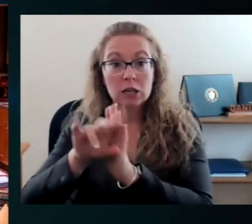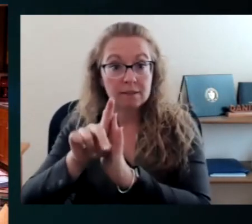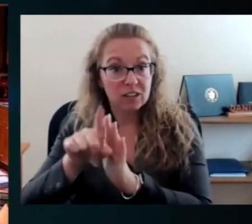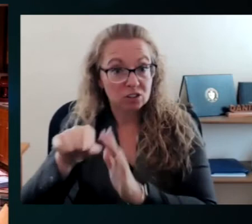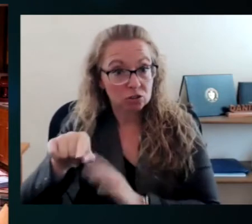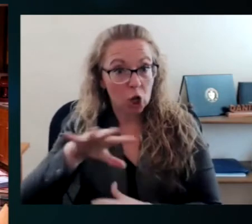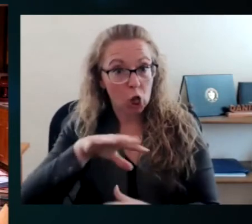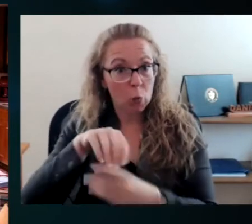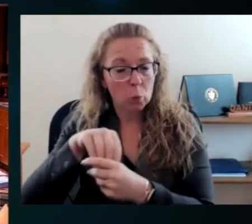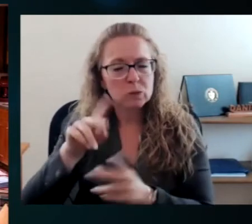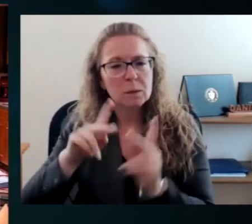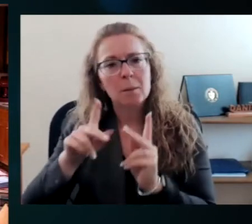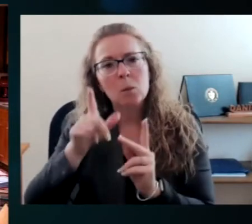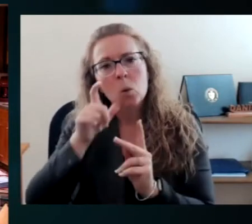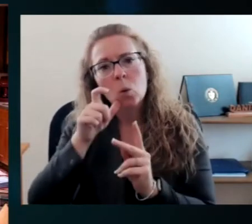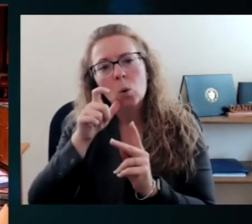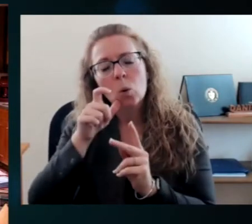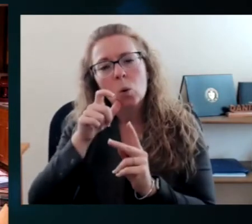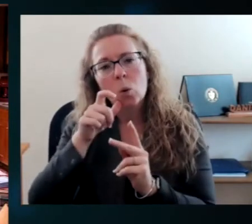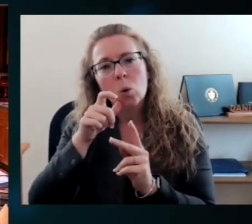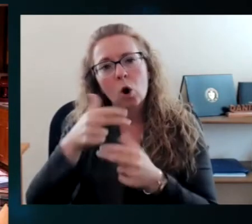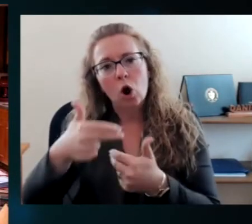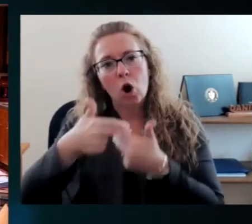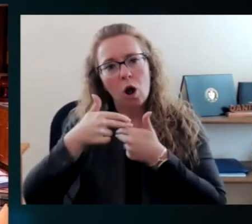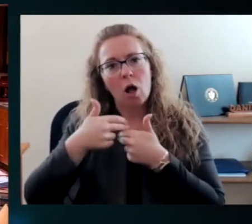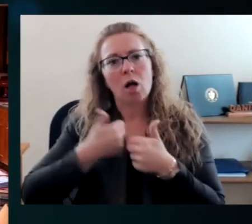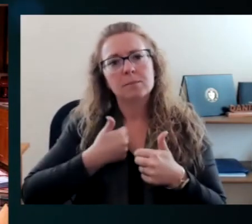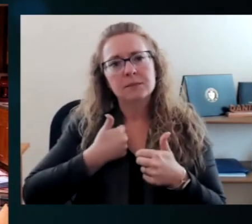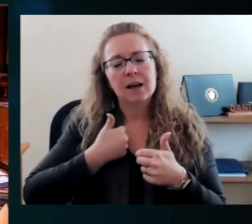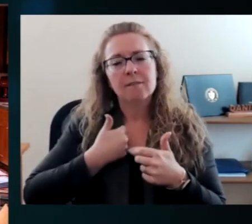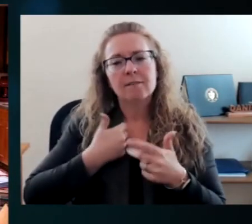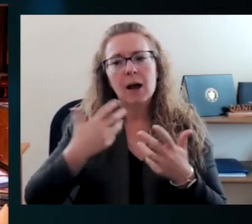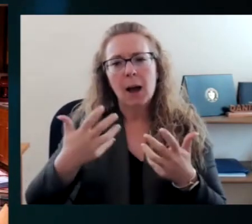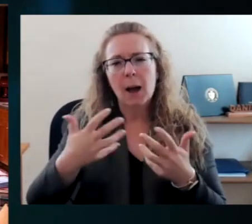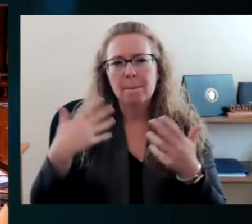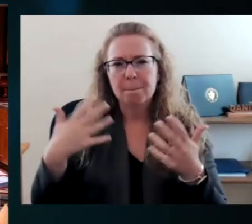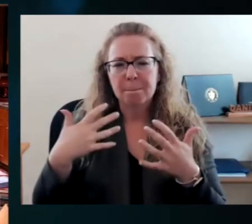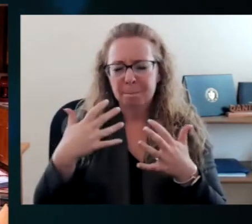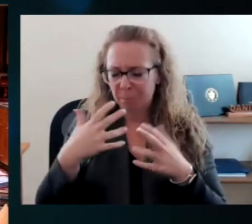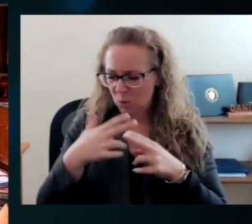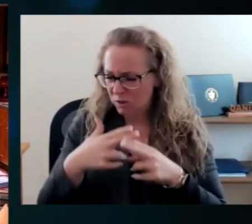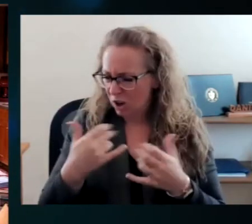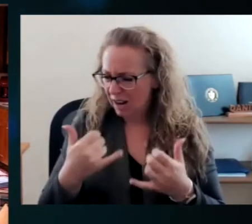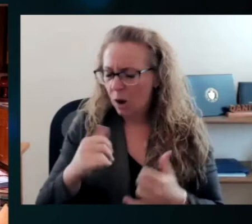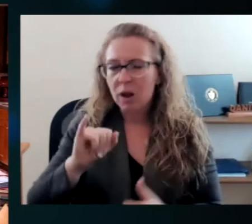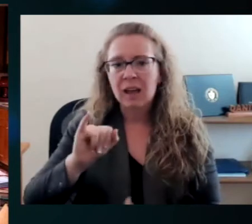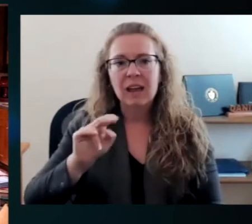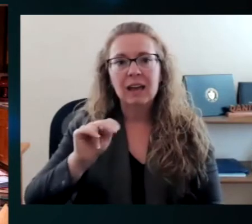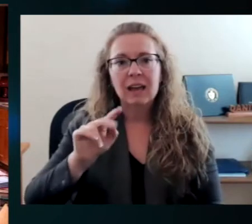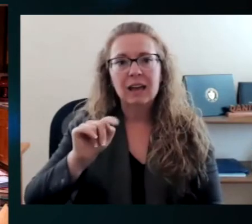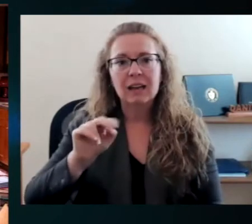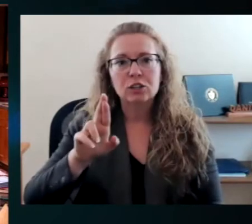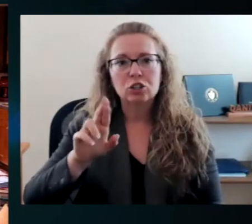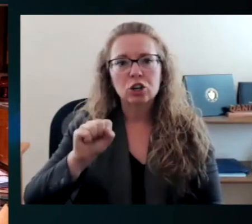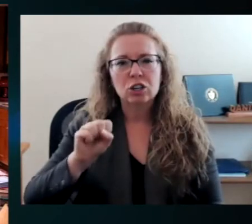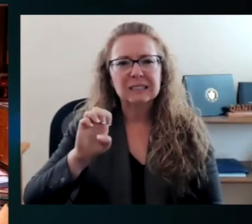define themselves as, what is it now, intersex